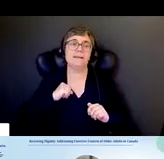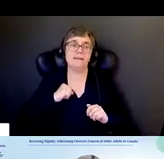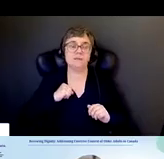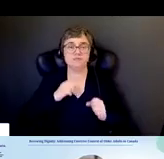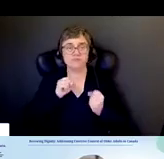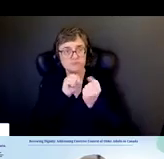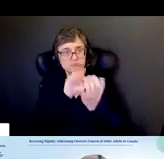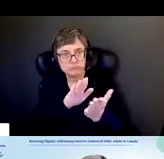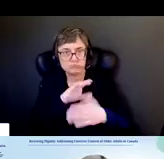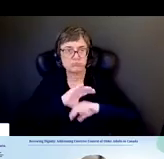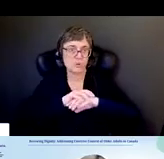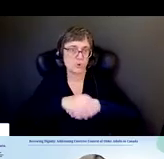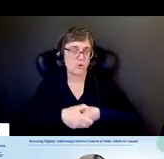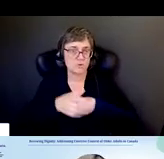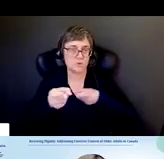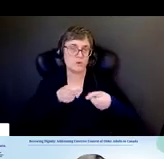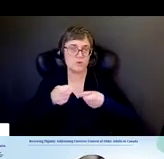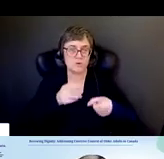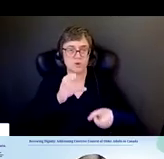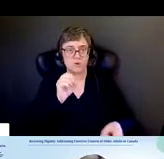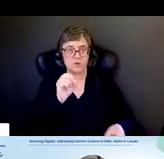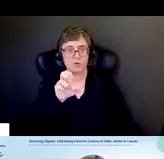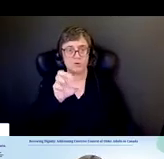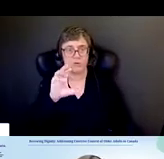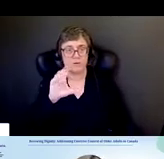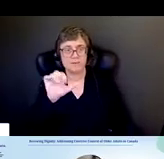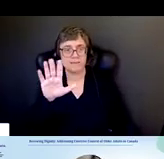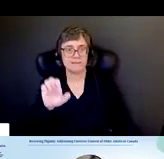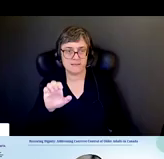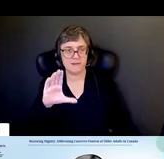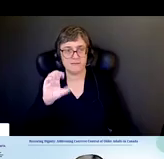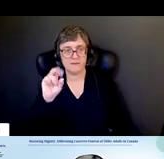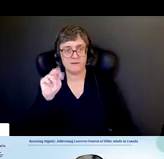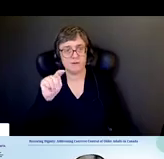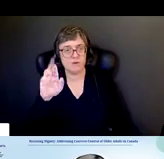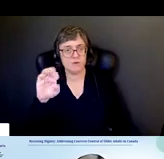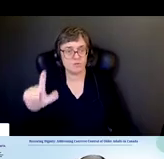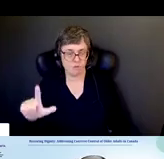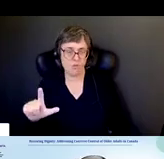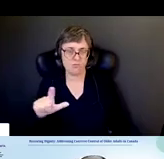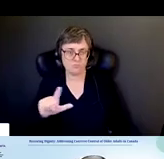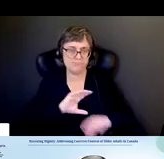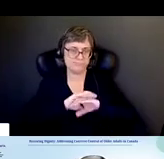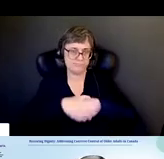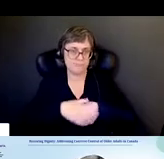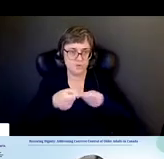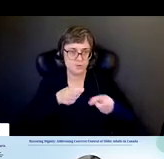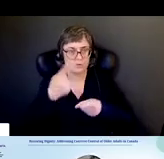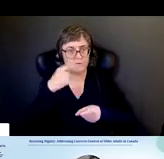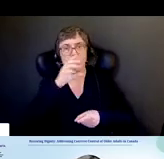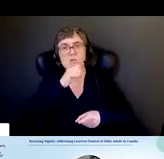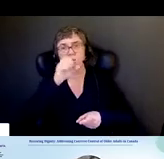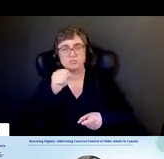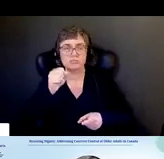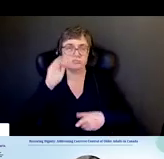Before we officially launch into today's program or into even talking logistics, I wanted to